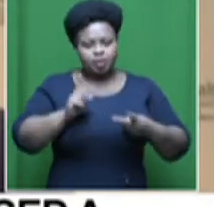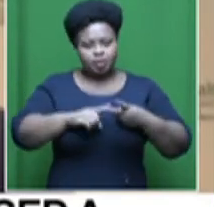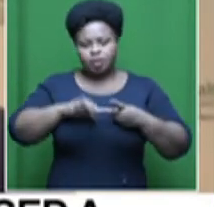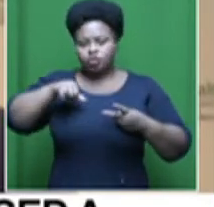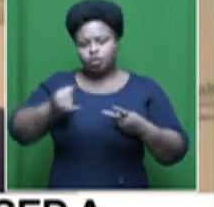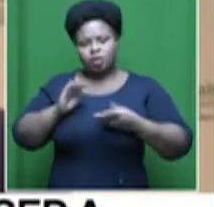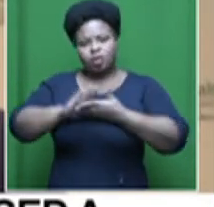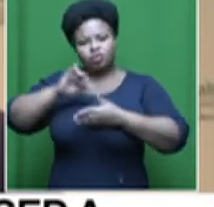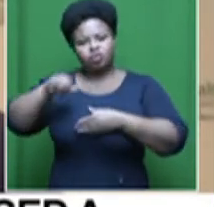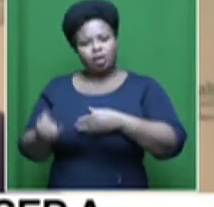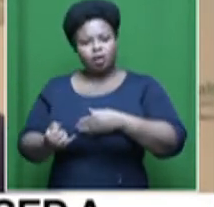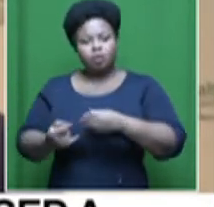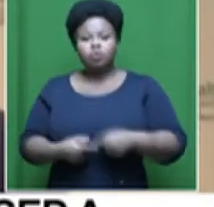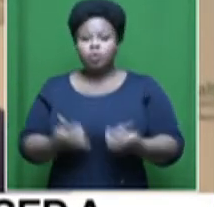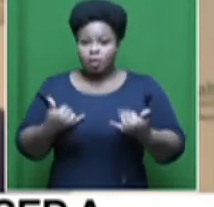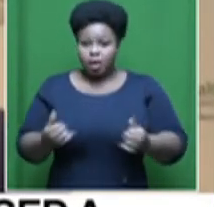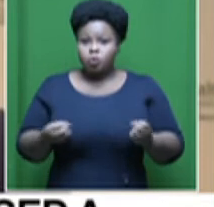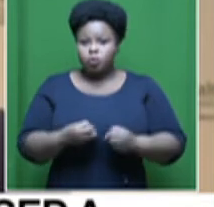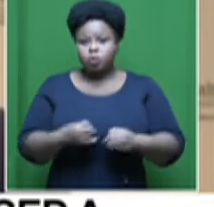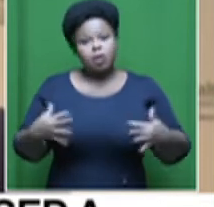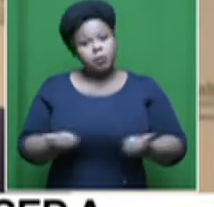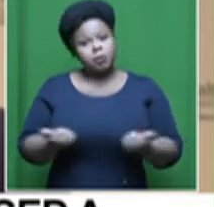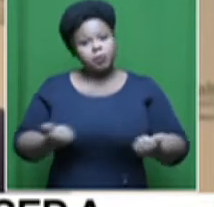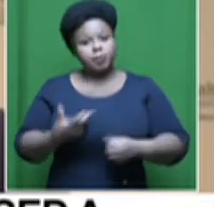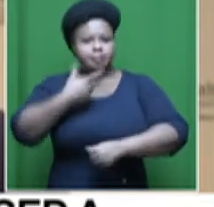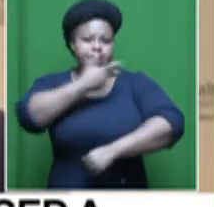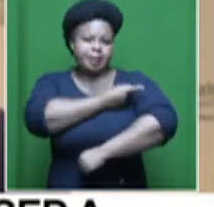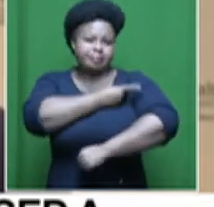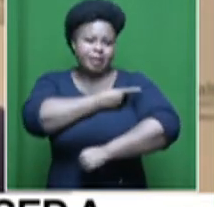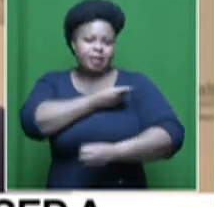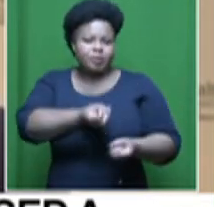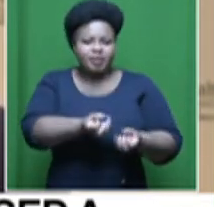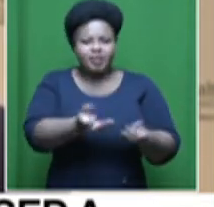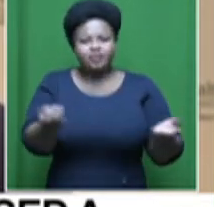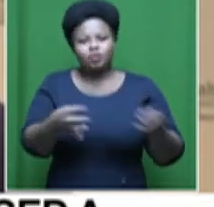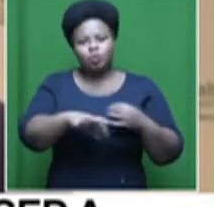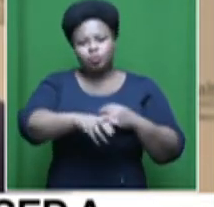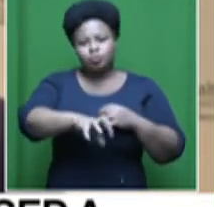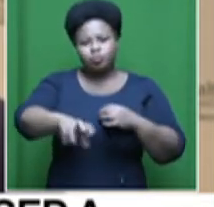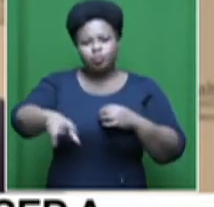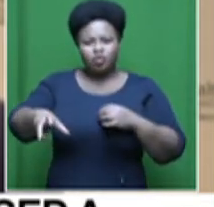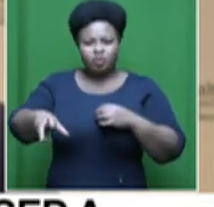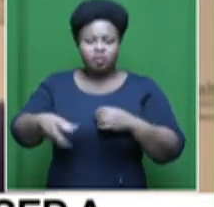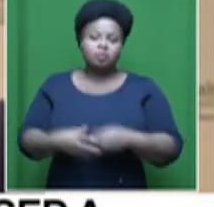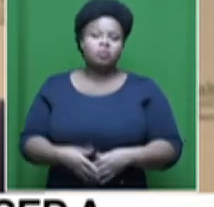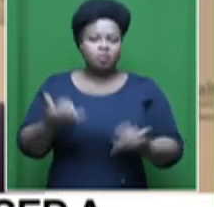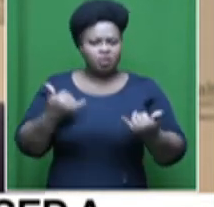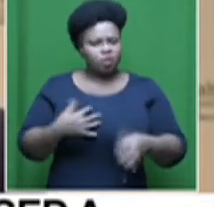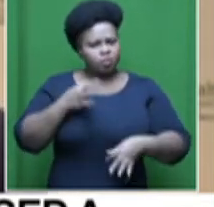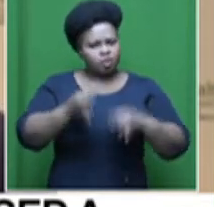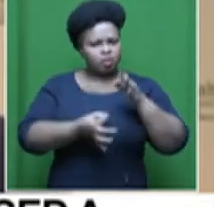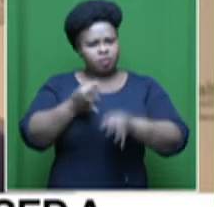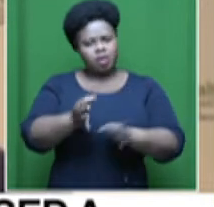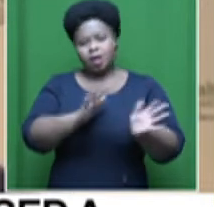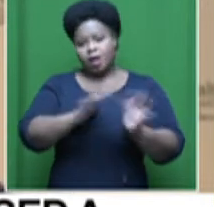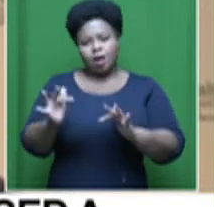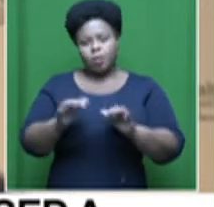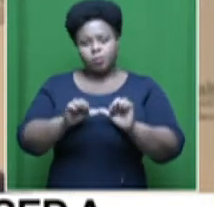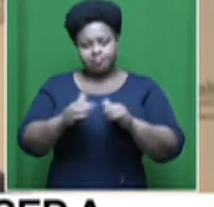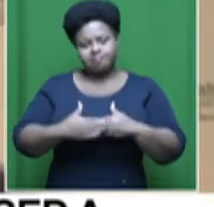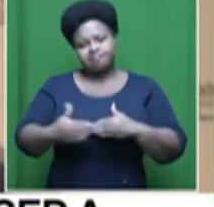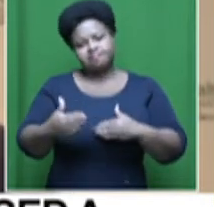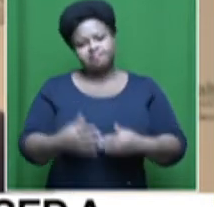out vaccination in the country. And all of this together, we have to now indicate how we're going to be tying it up as we move